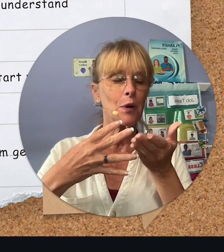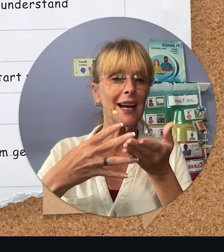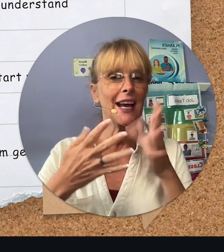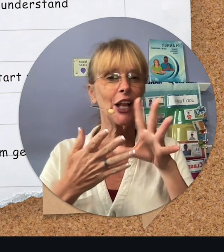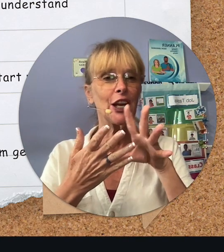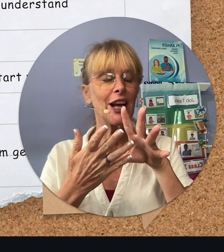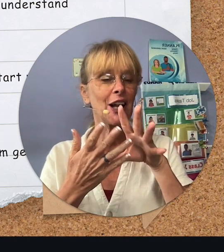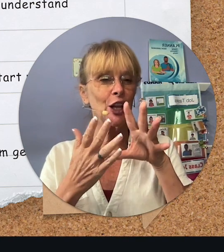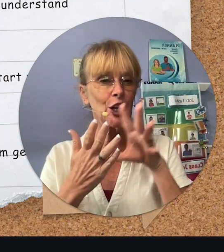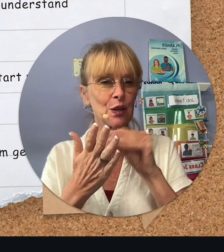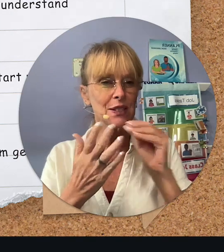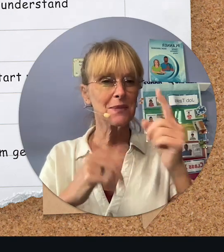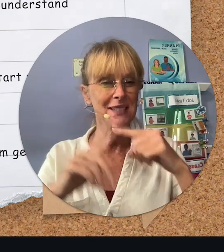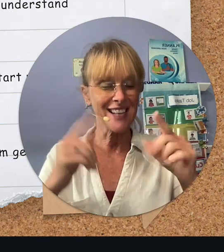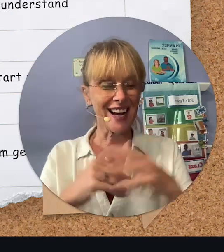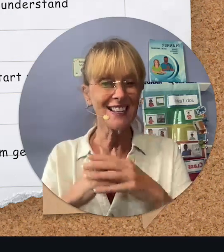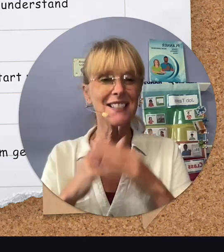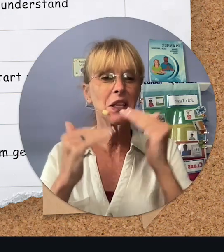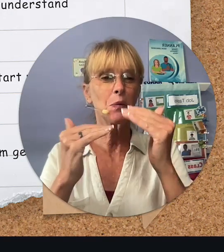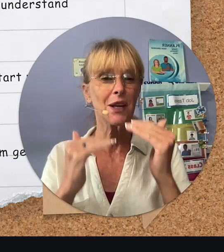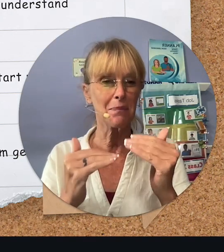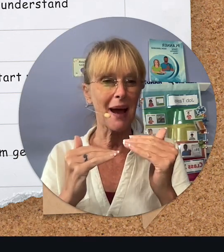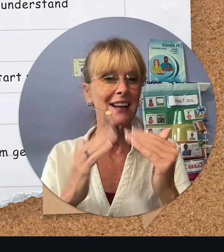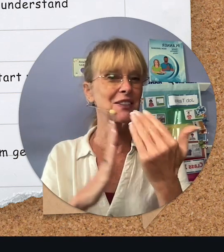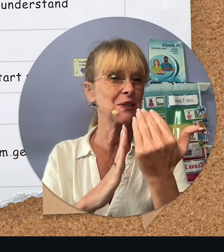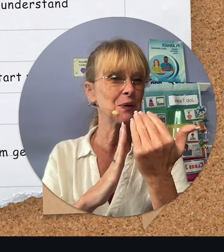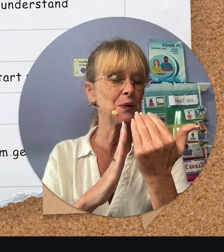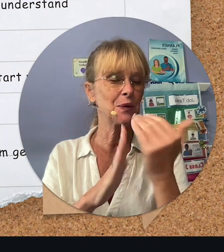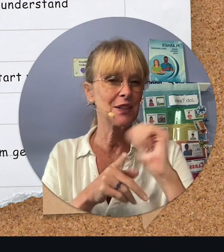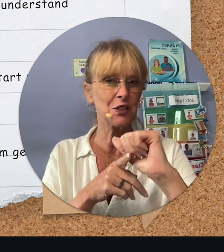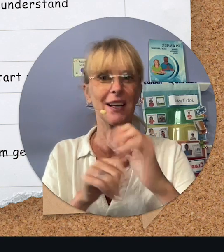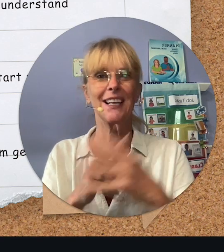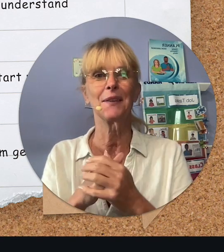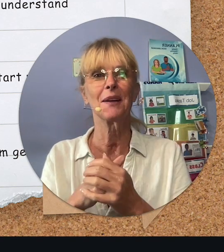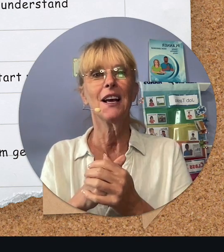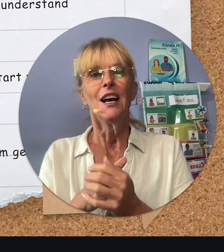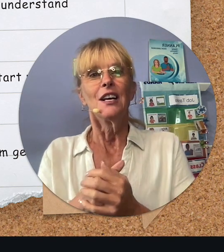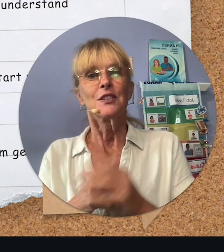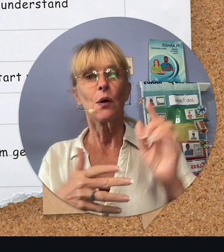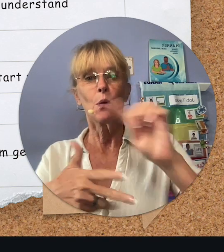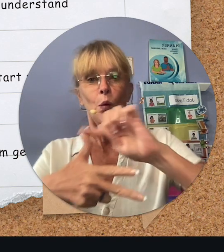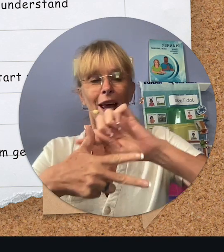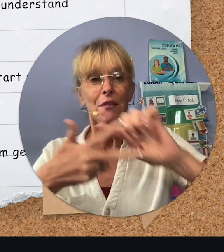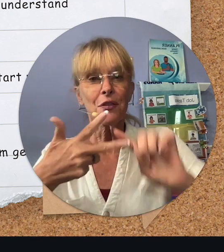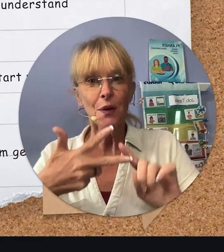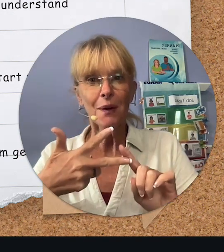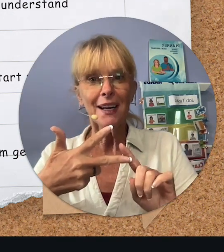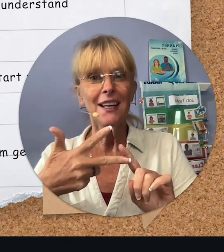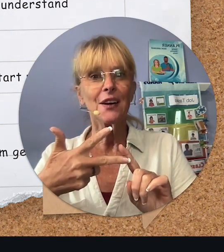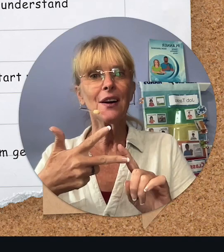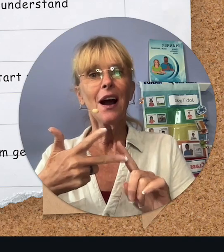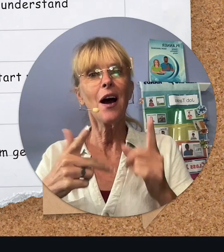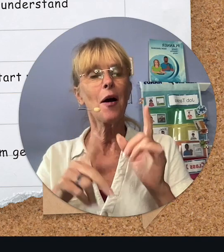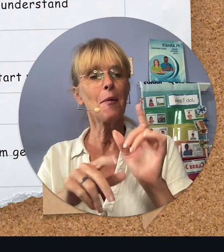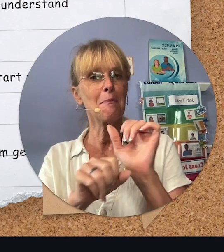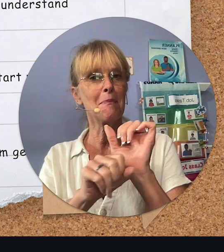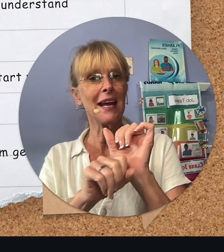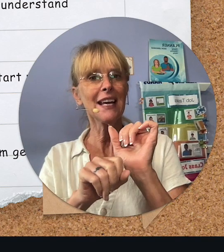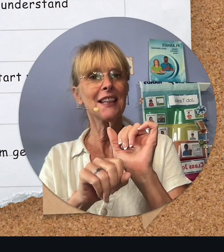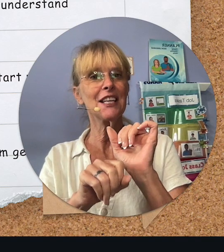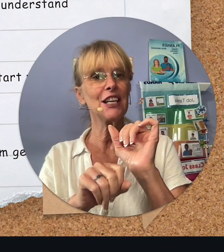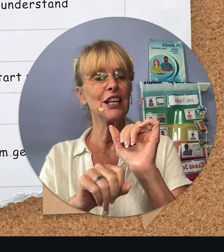have a break and learn some signs, and then we'll get back to the training. So we have 3 right here.